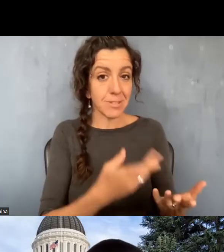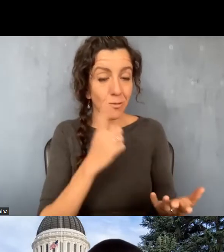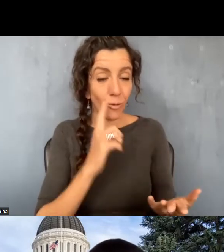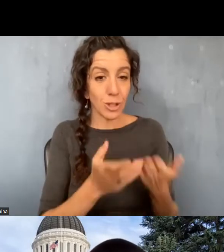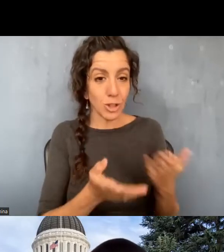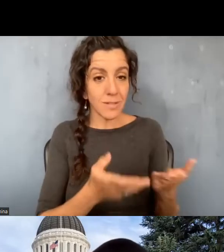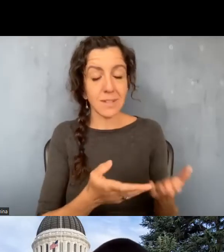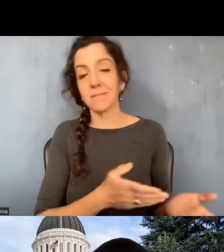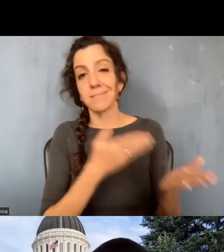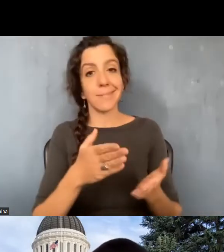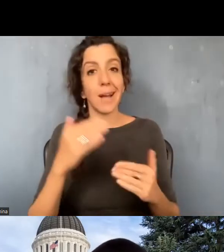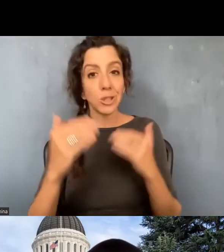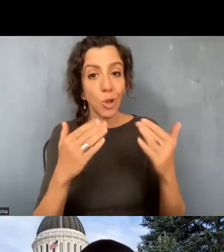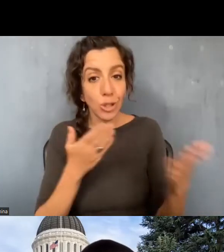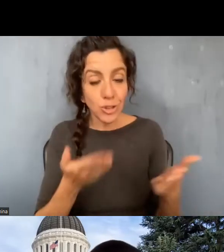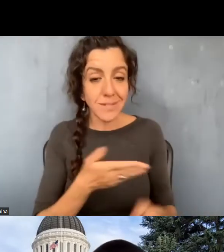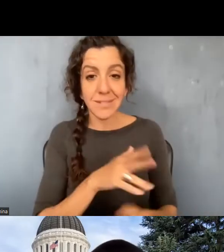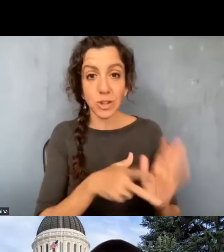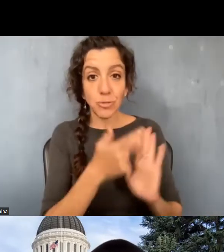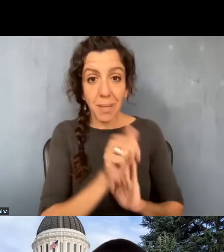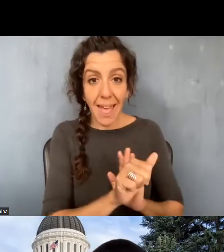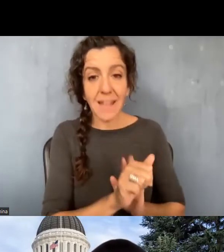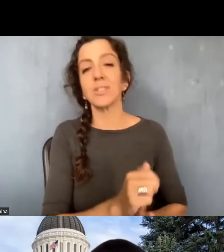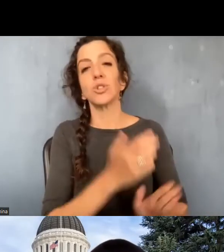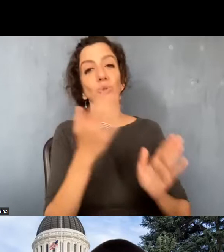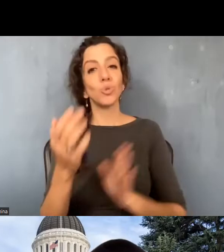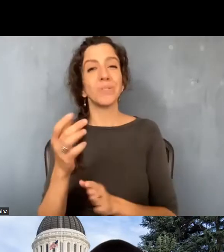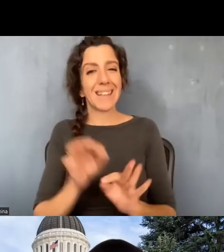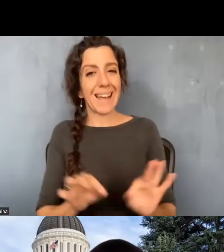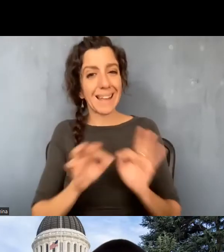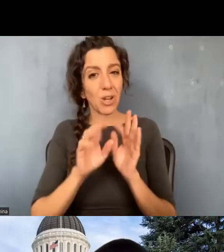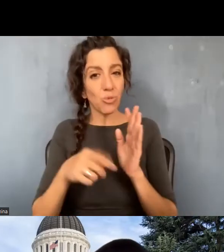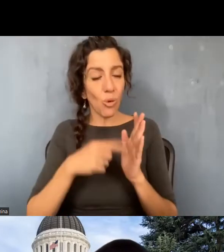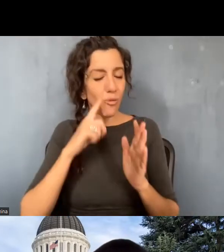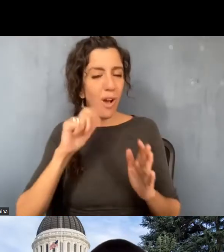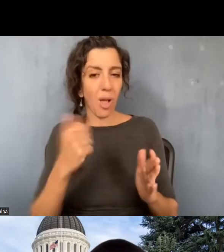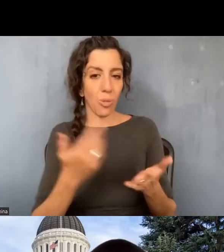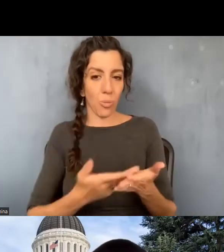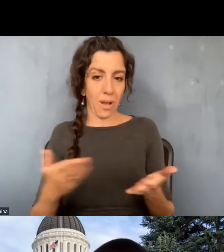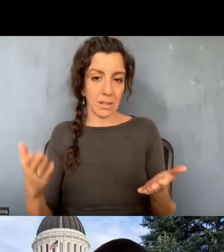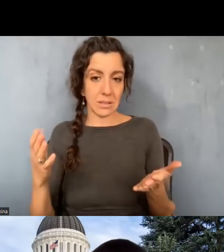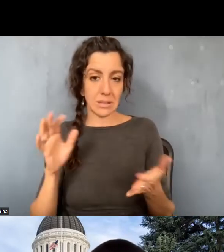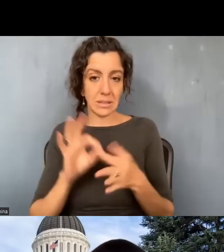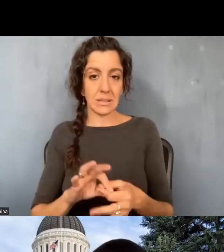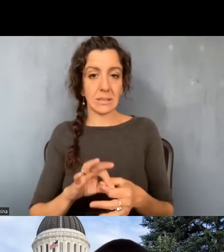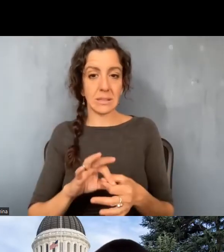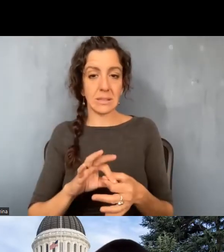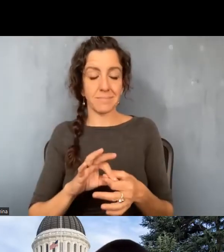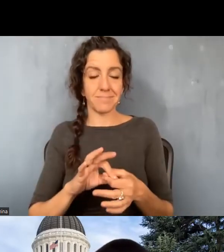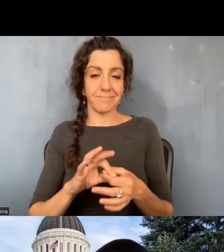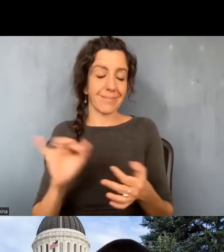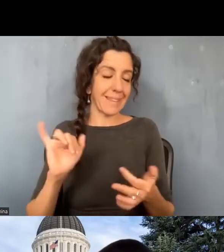services through adult services and AAAs to really a key role in other aspects of the community that are important, whether